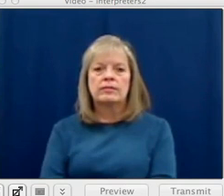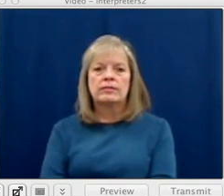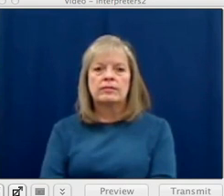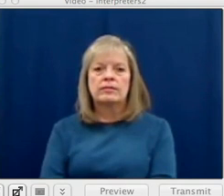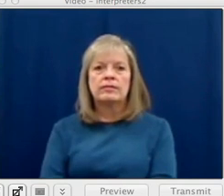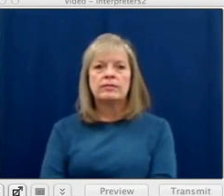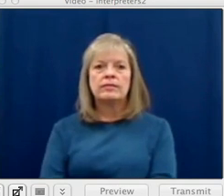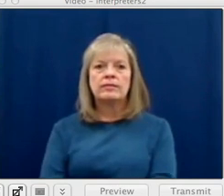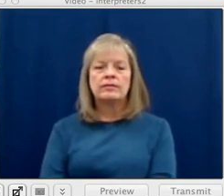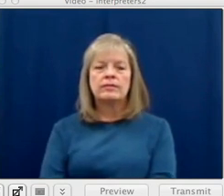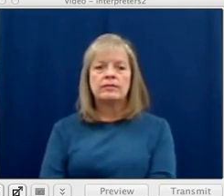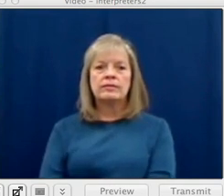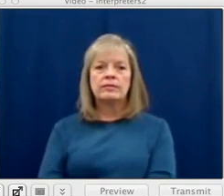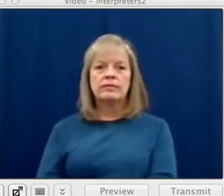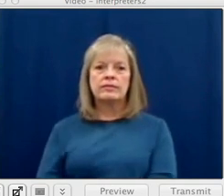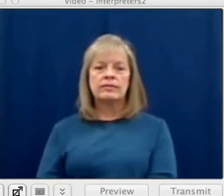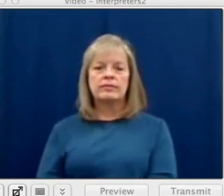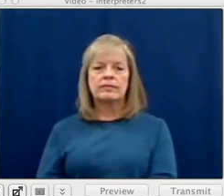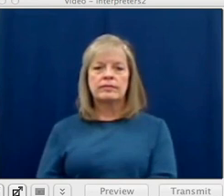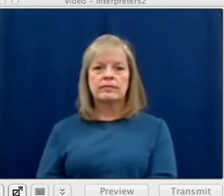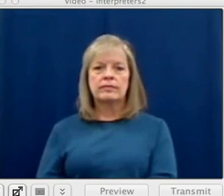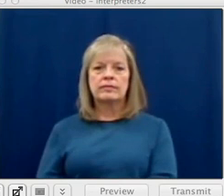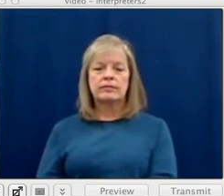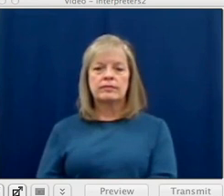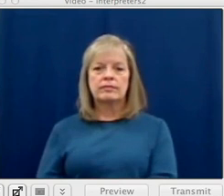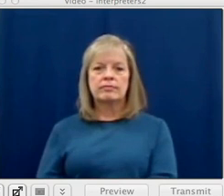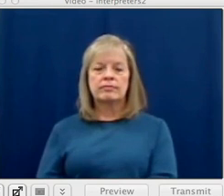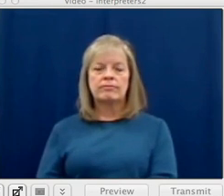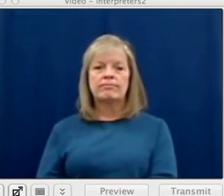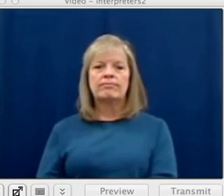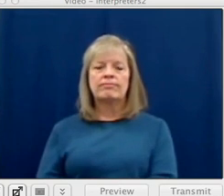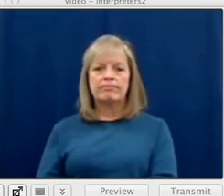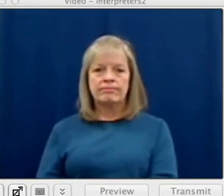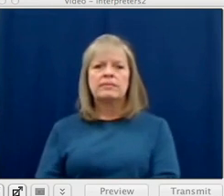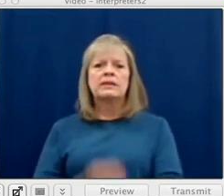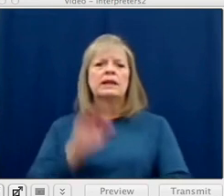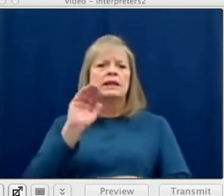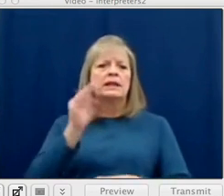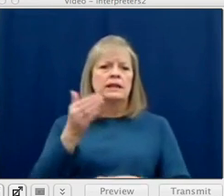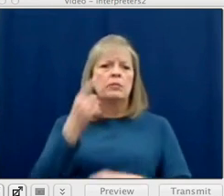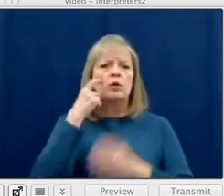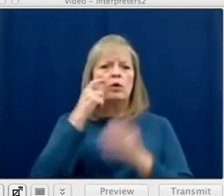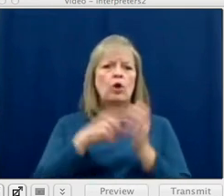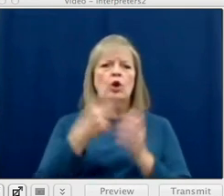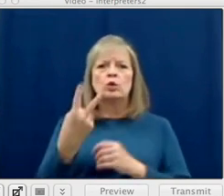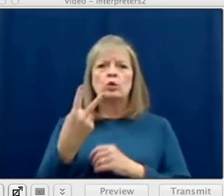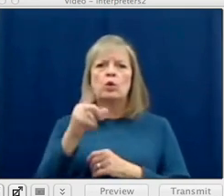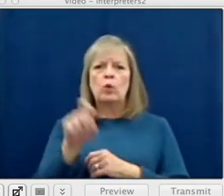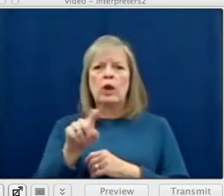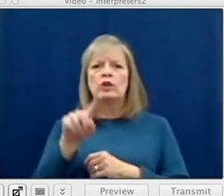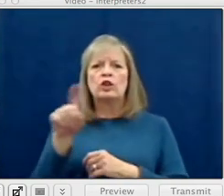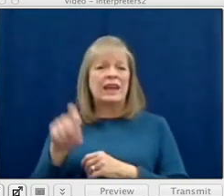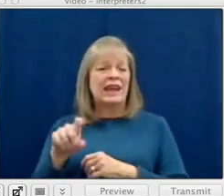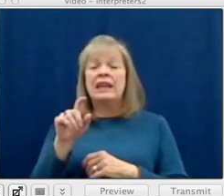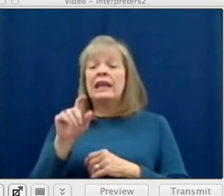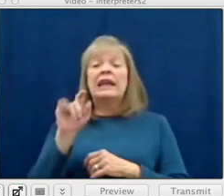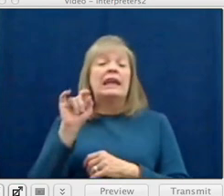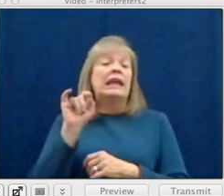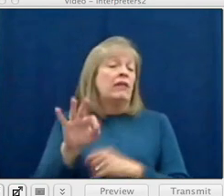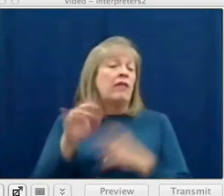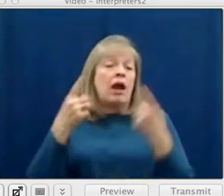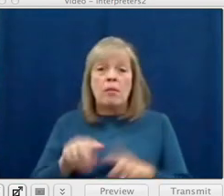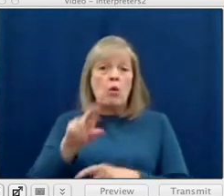There does look to be 2 questions And what I will do if Robyn doesn't come back on